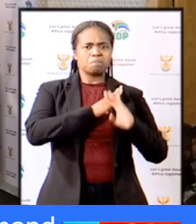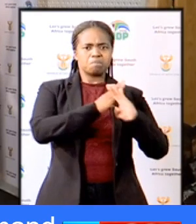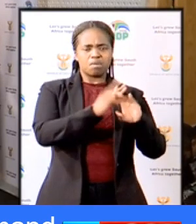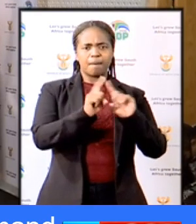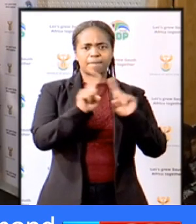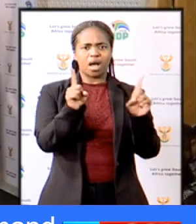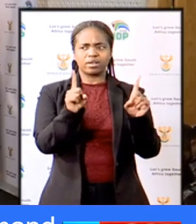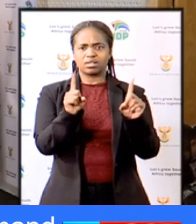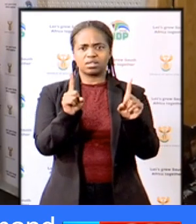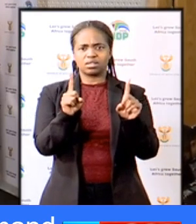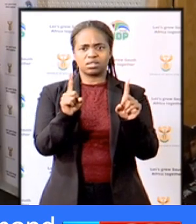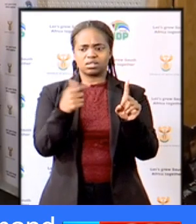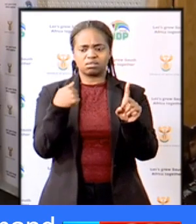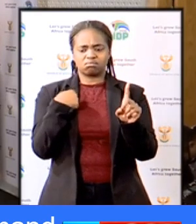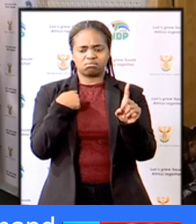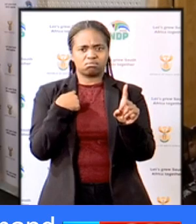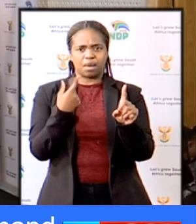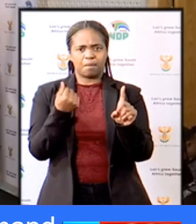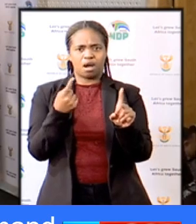money is going to the state?